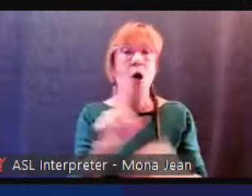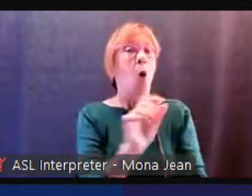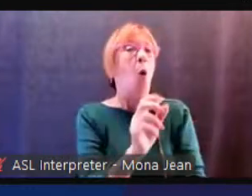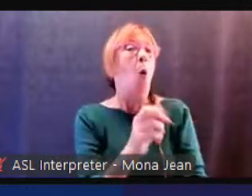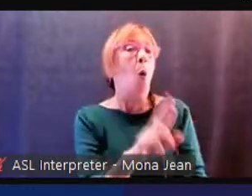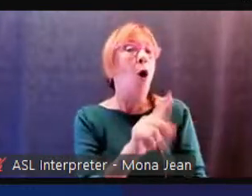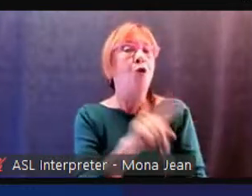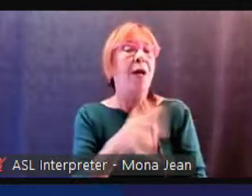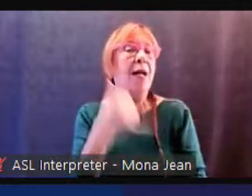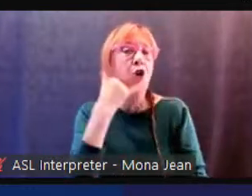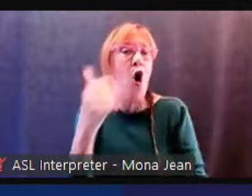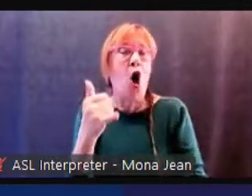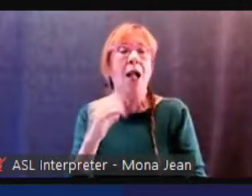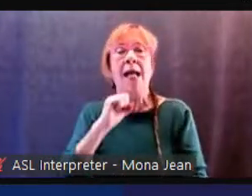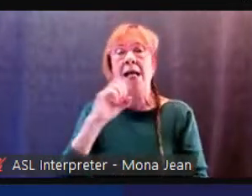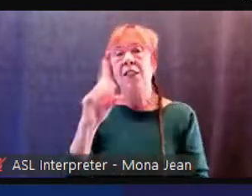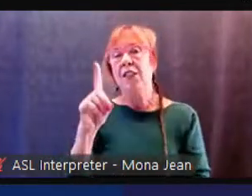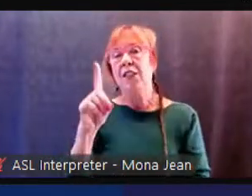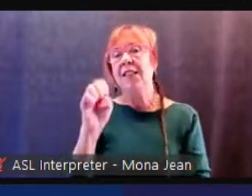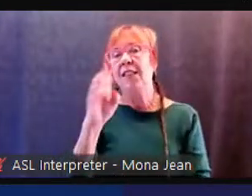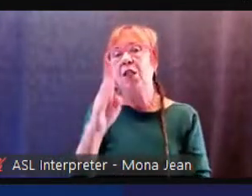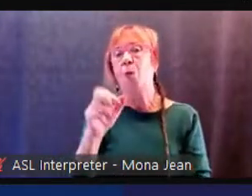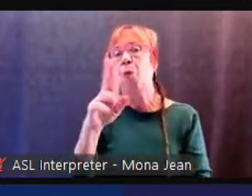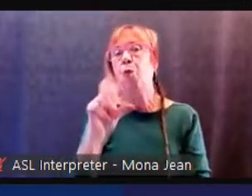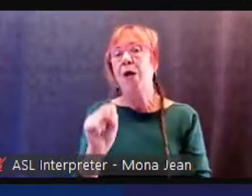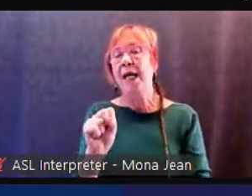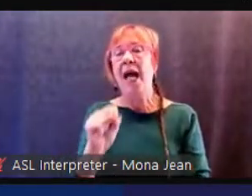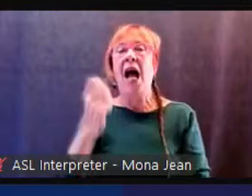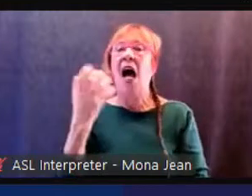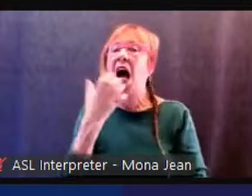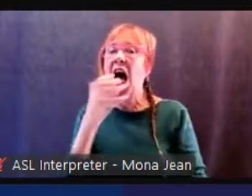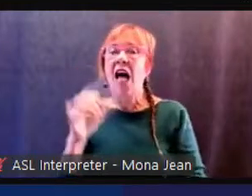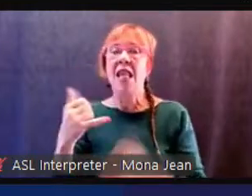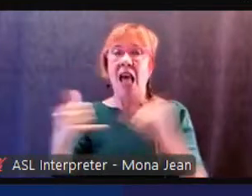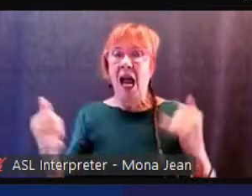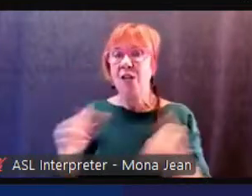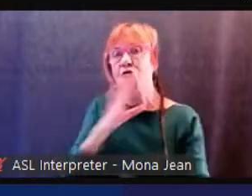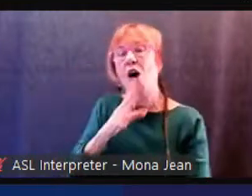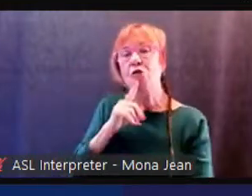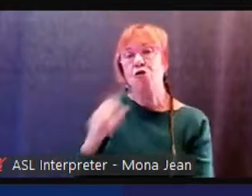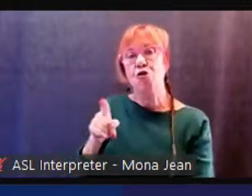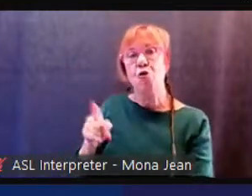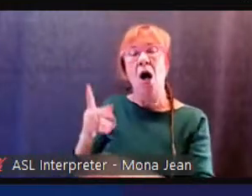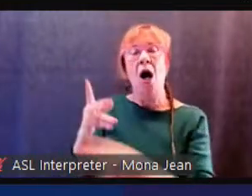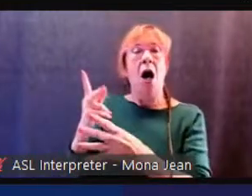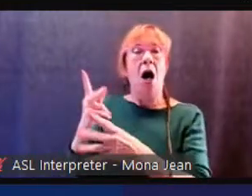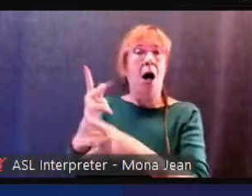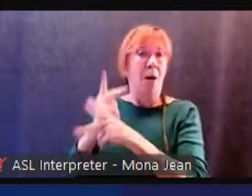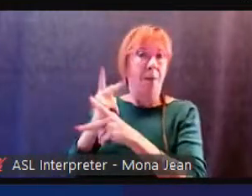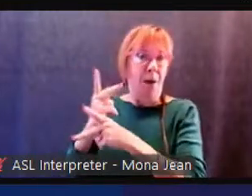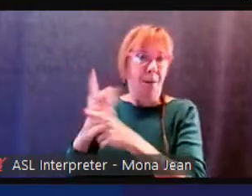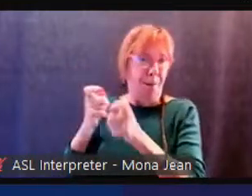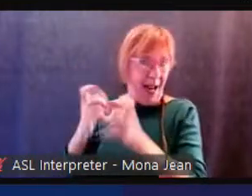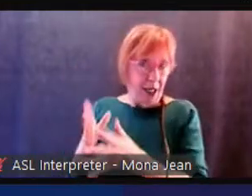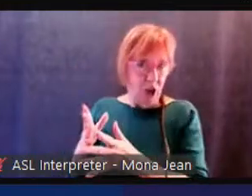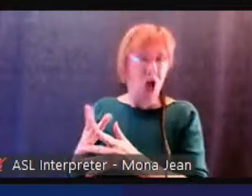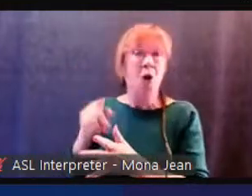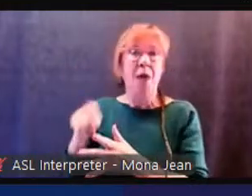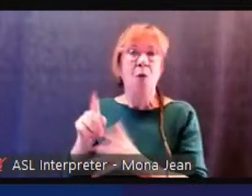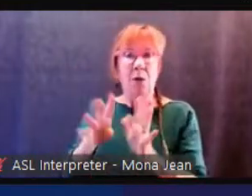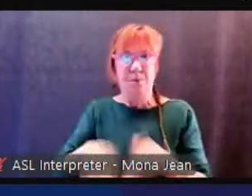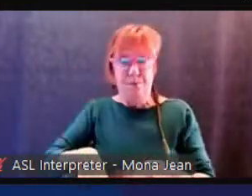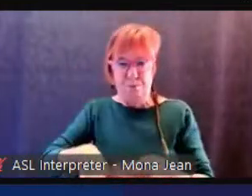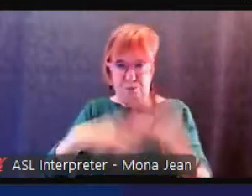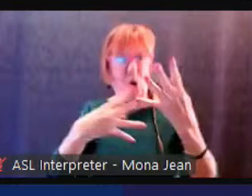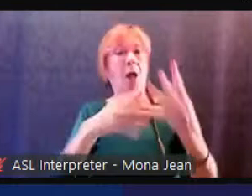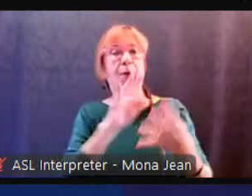debris hotline and speak to a case manager and specifically have them walk you through your case and get your information